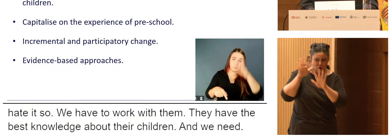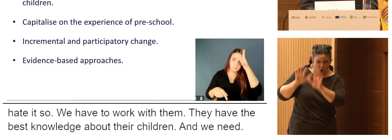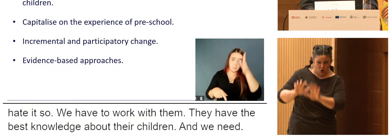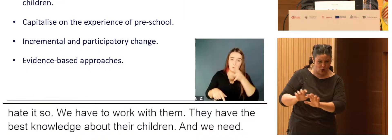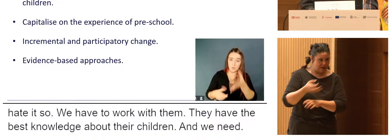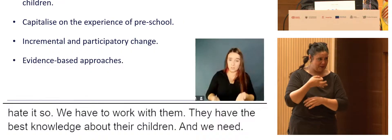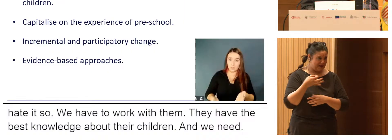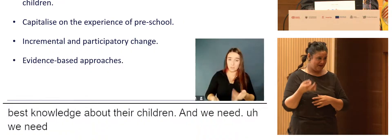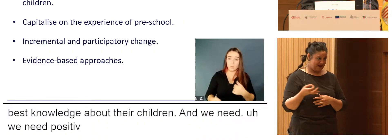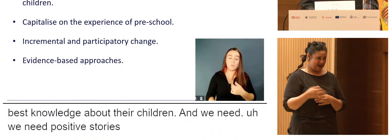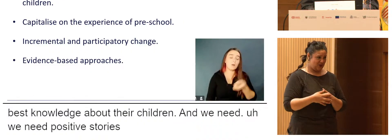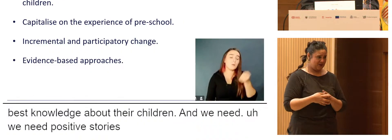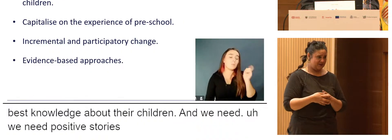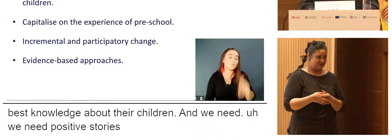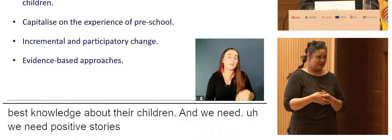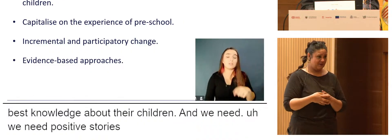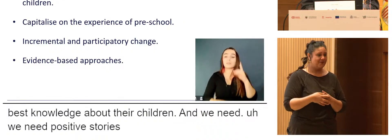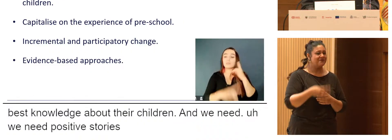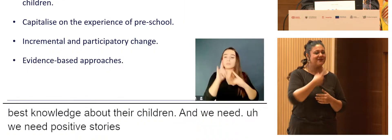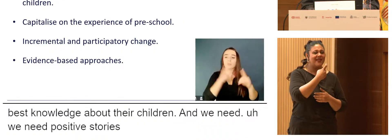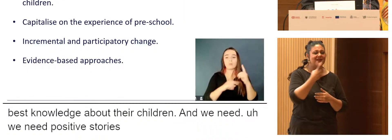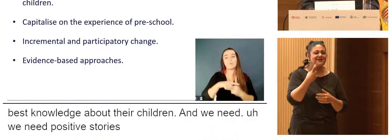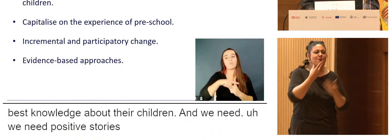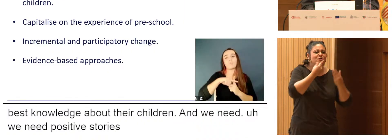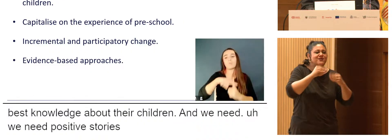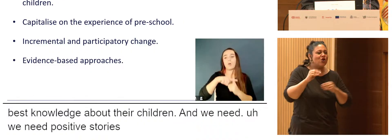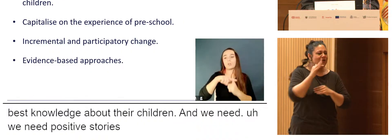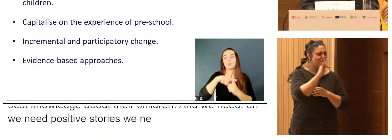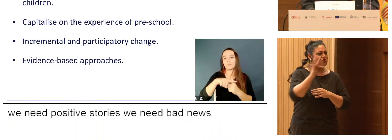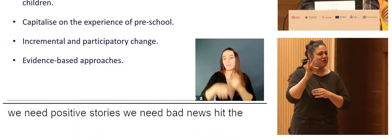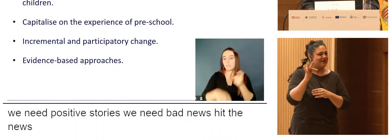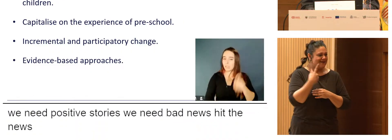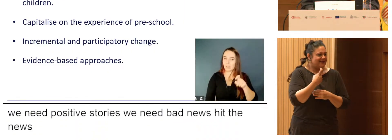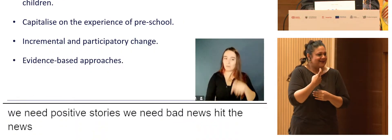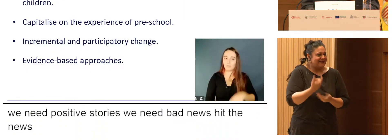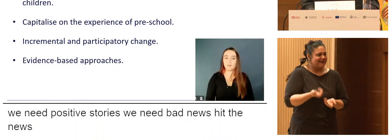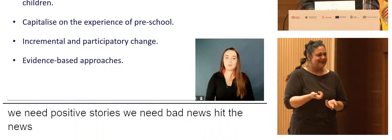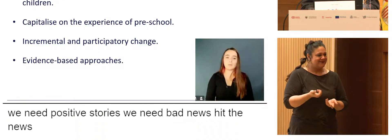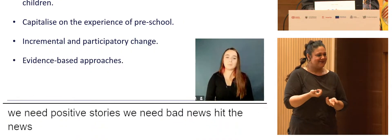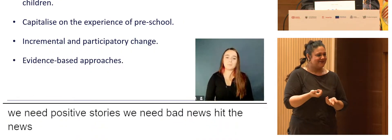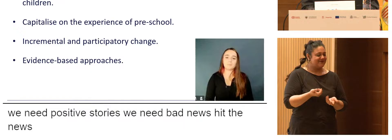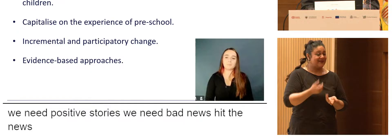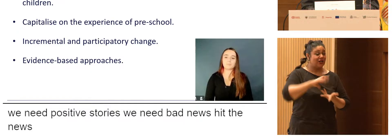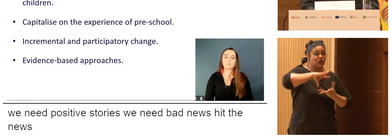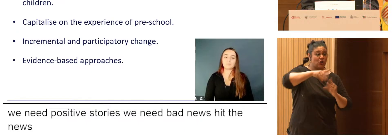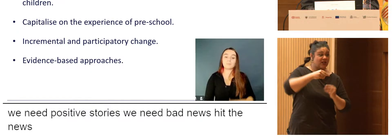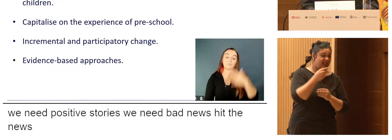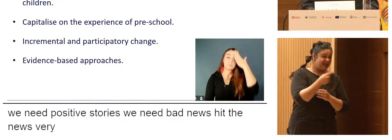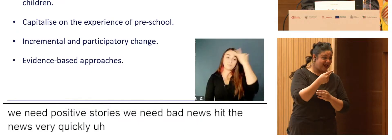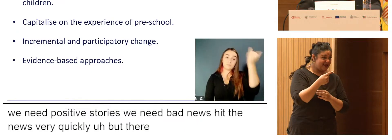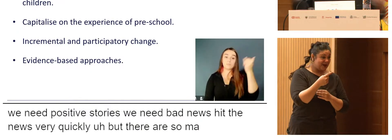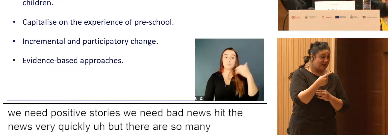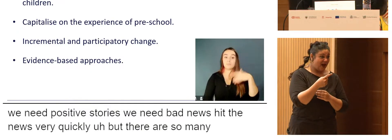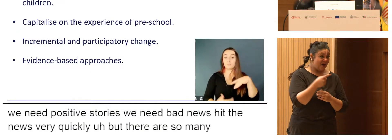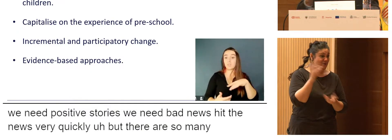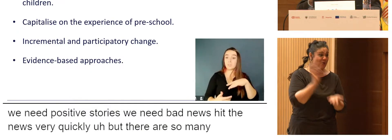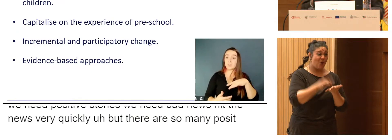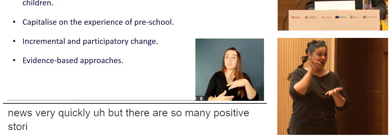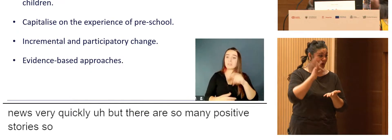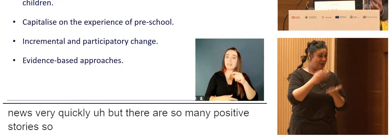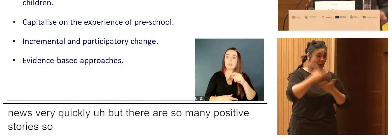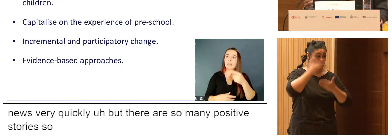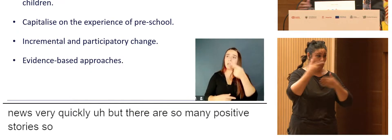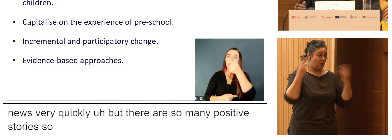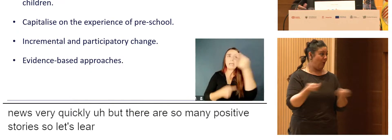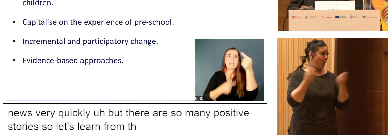positive stories. We need bad news hit the news very quickly. But there are so many positive stories. So let's learn from